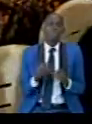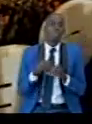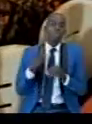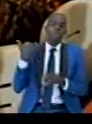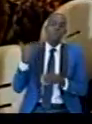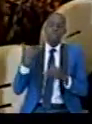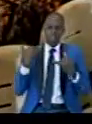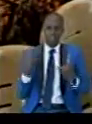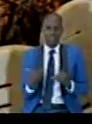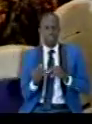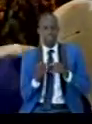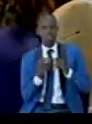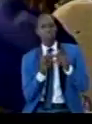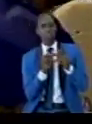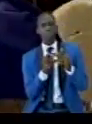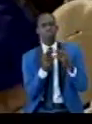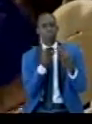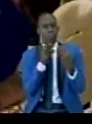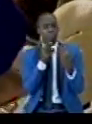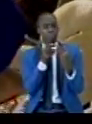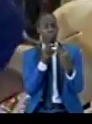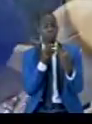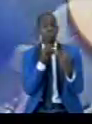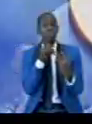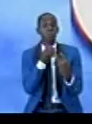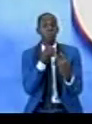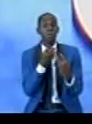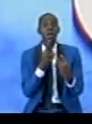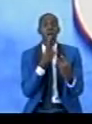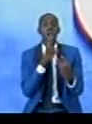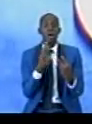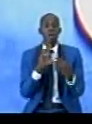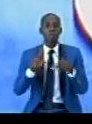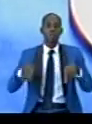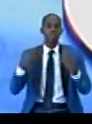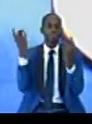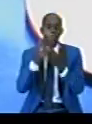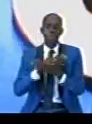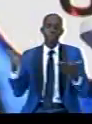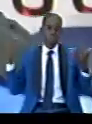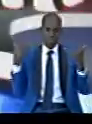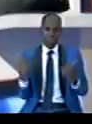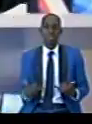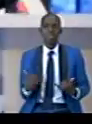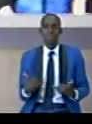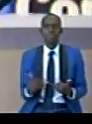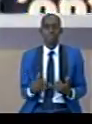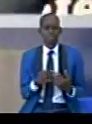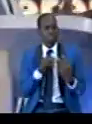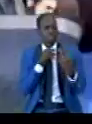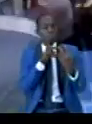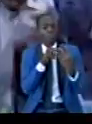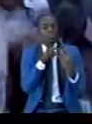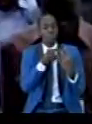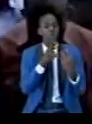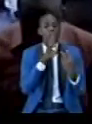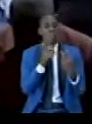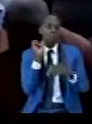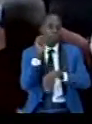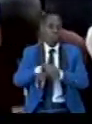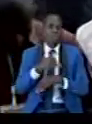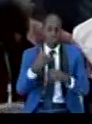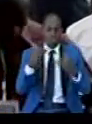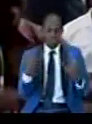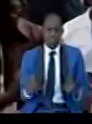them now and say, they are gone. They are